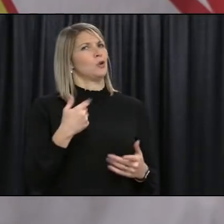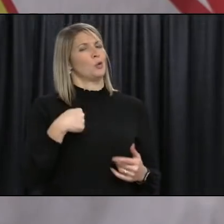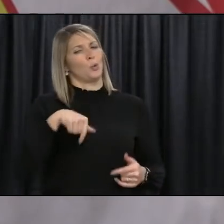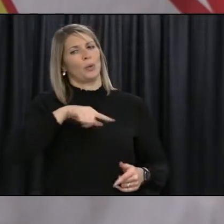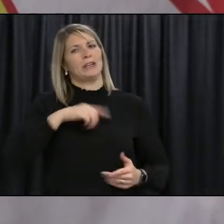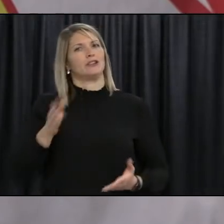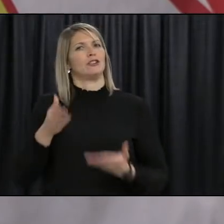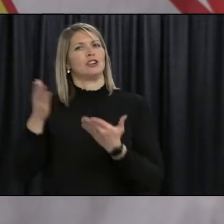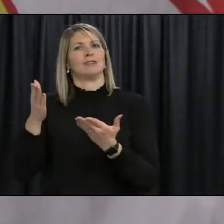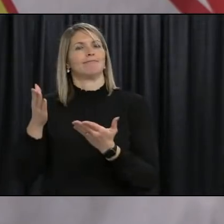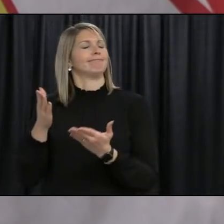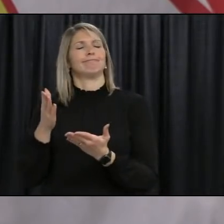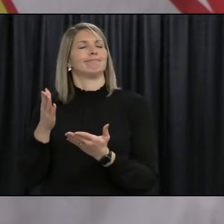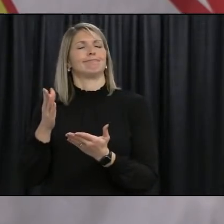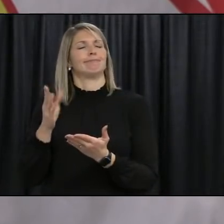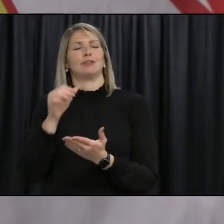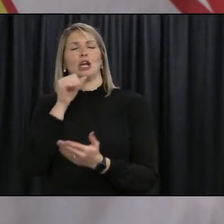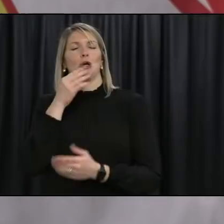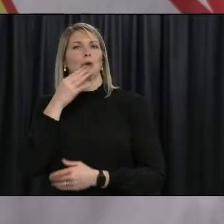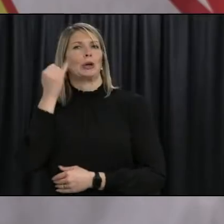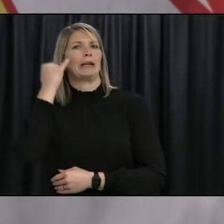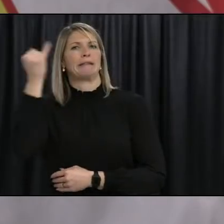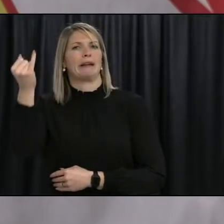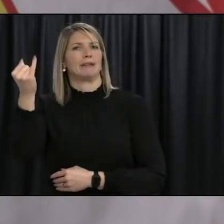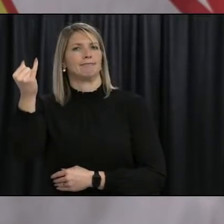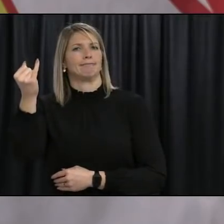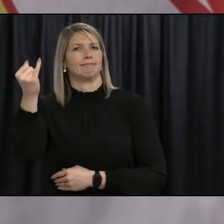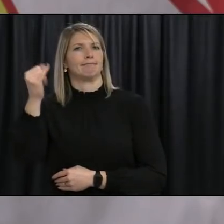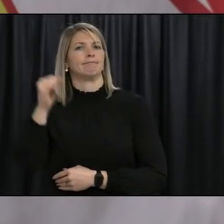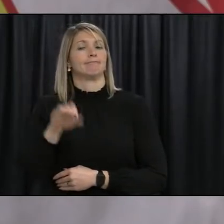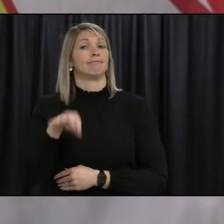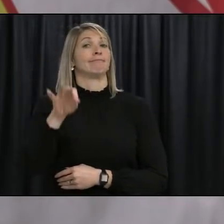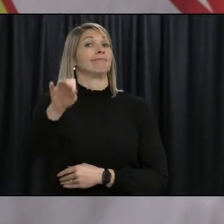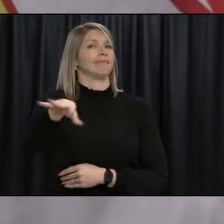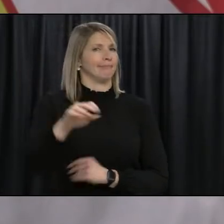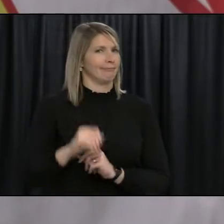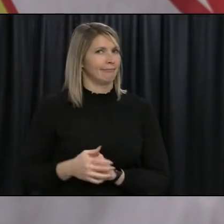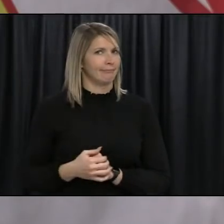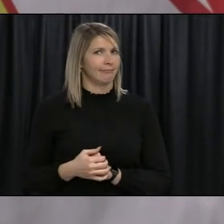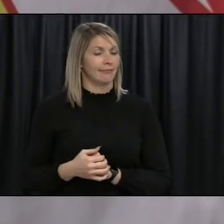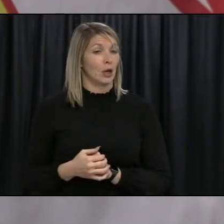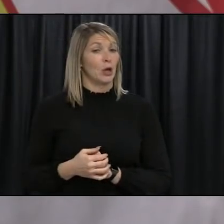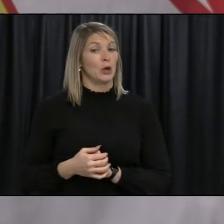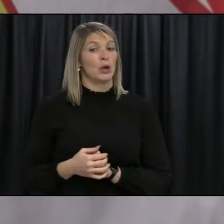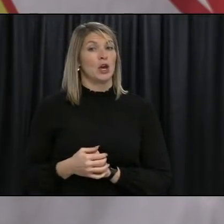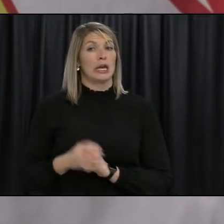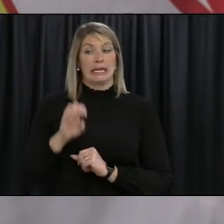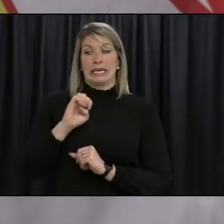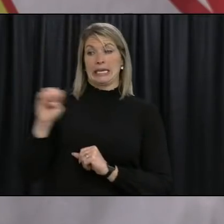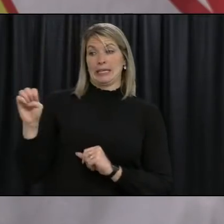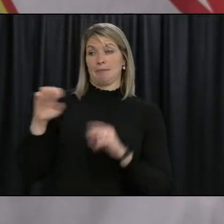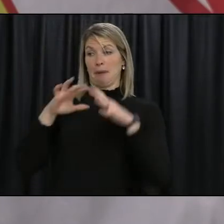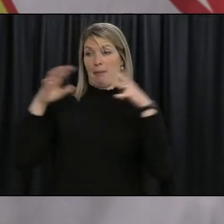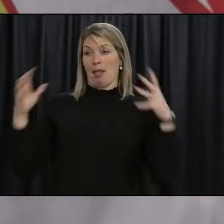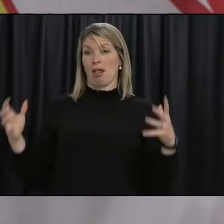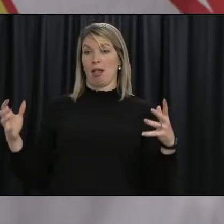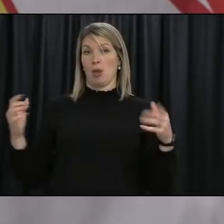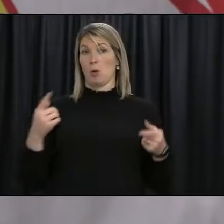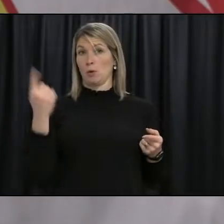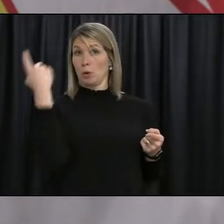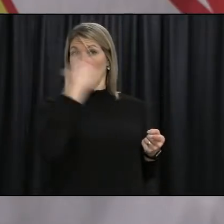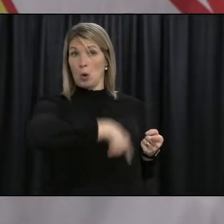country. But at the moment, you know, we're not considering changing the Atlantic bubble.